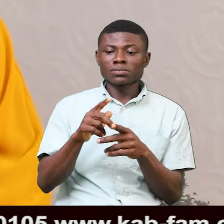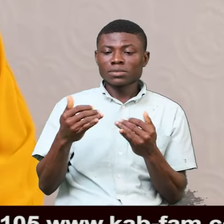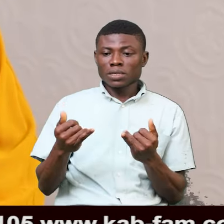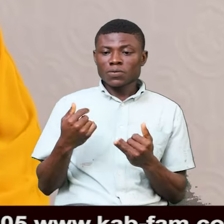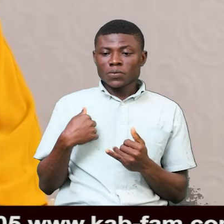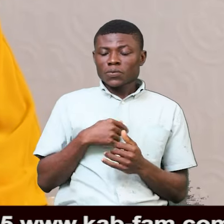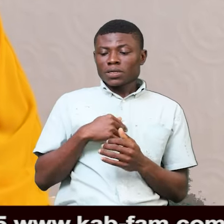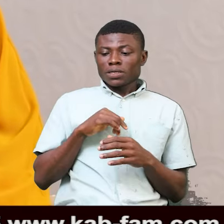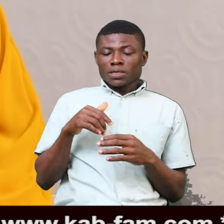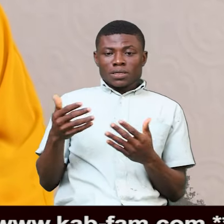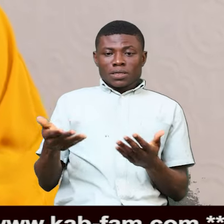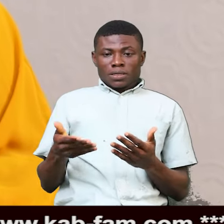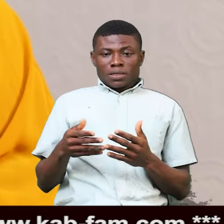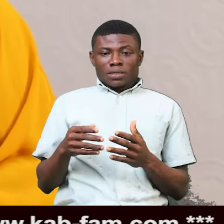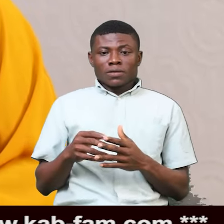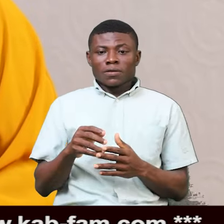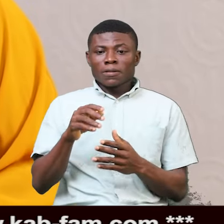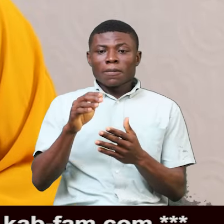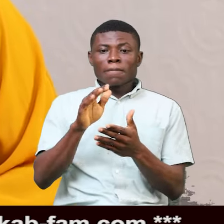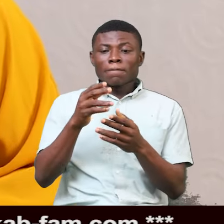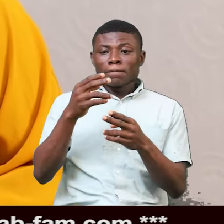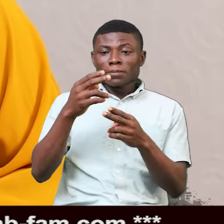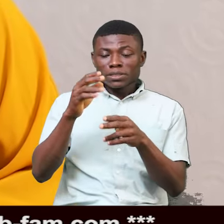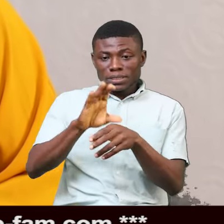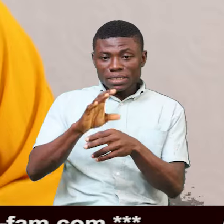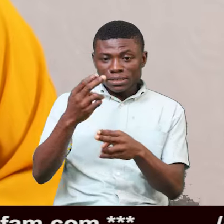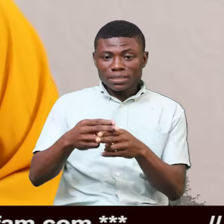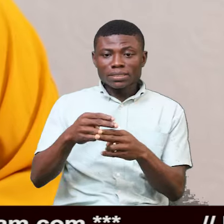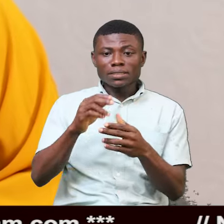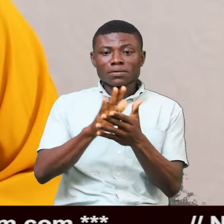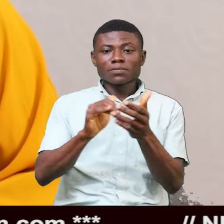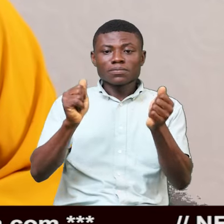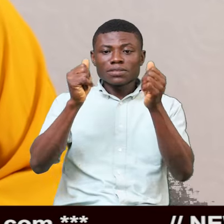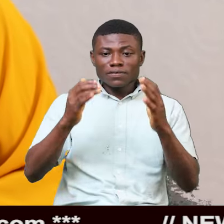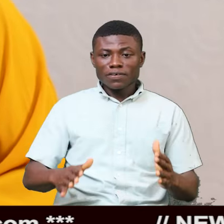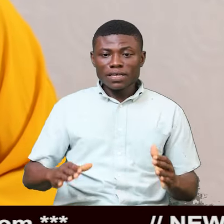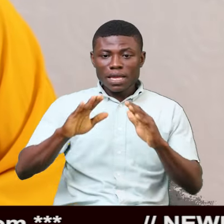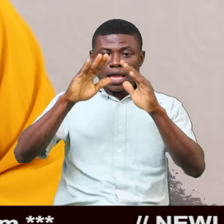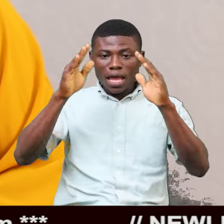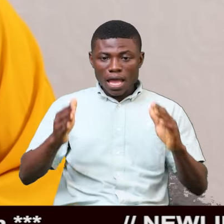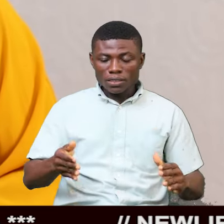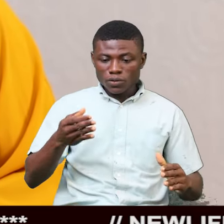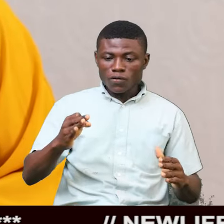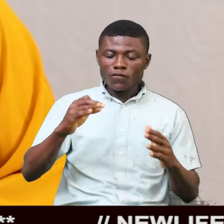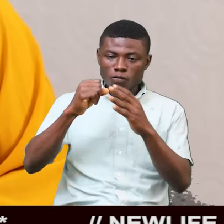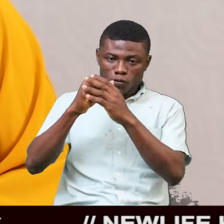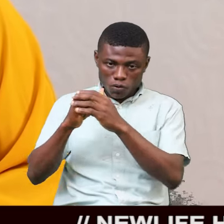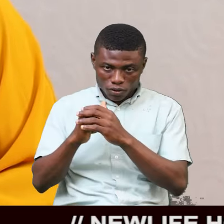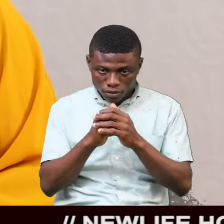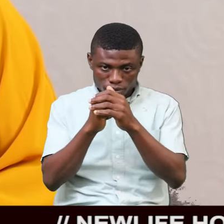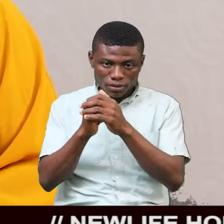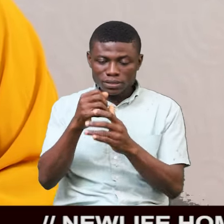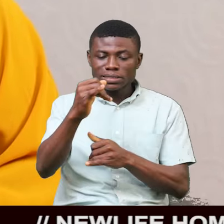aya babe do aye believers house of